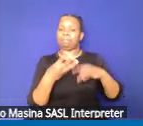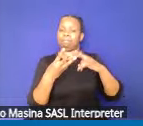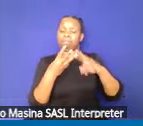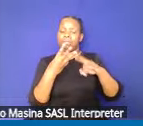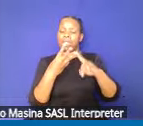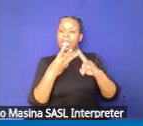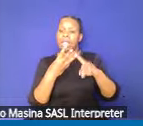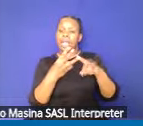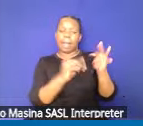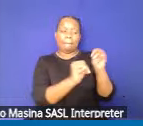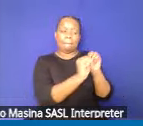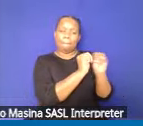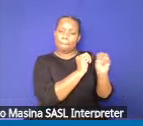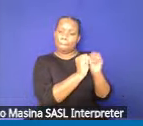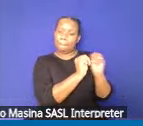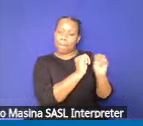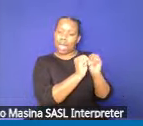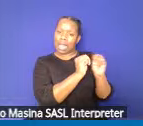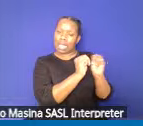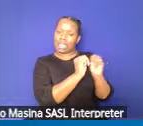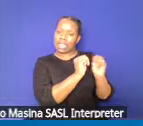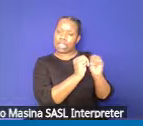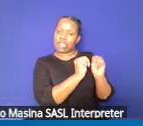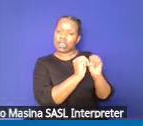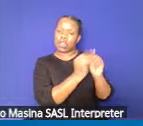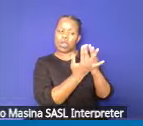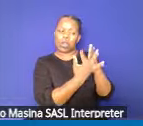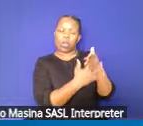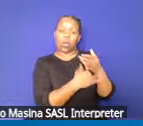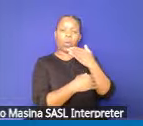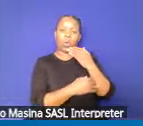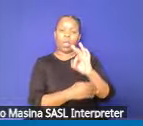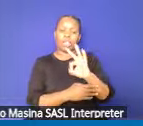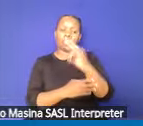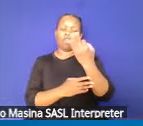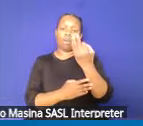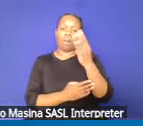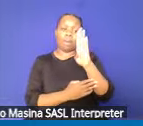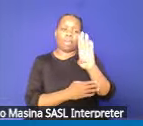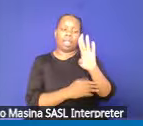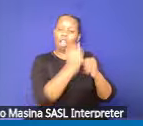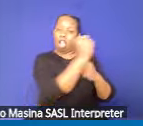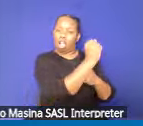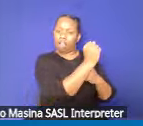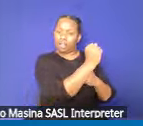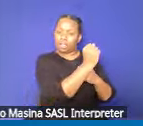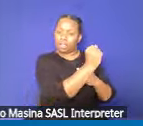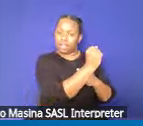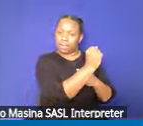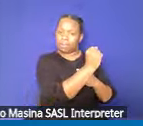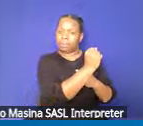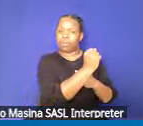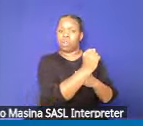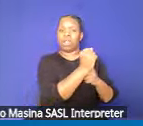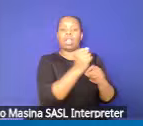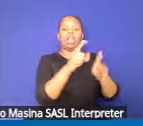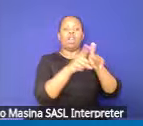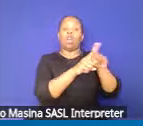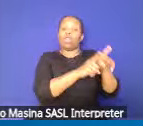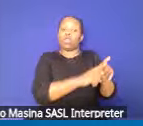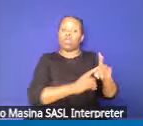managed in terms of the BBB Commissioner's Office, and also